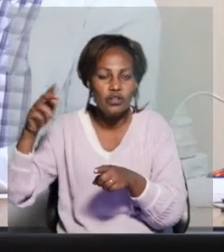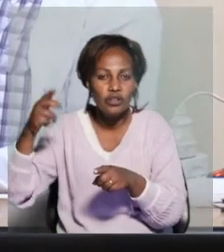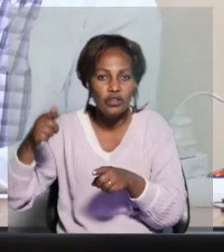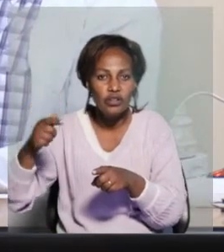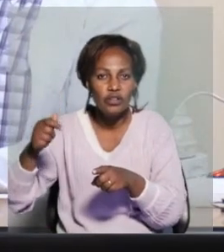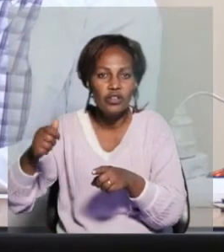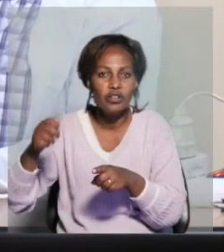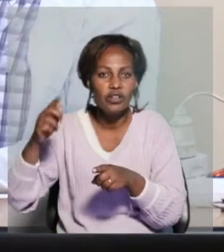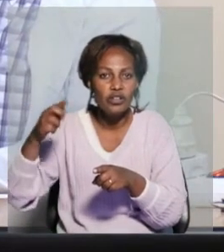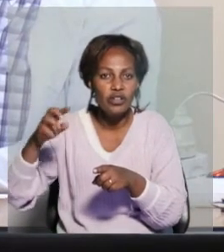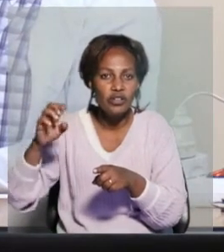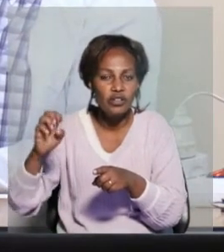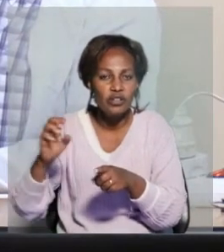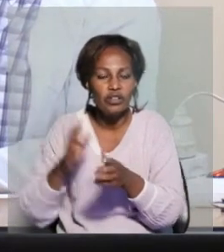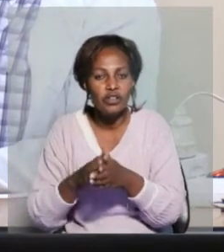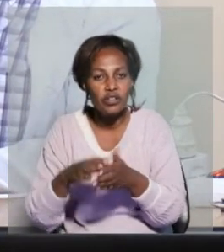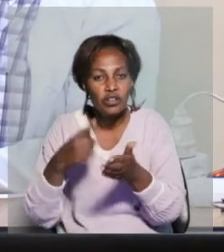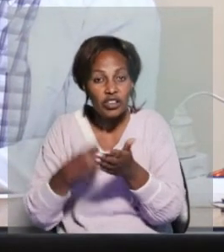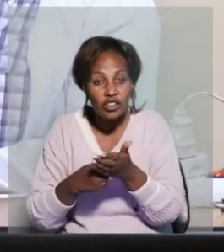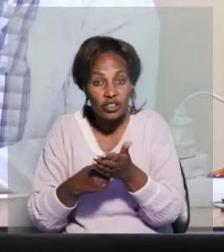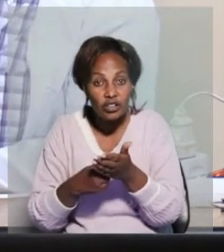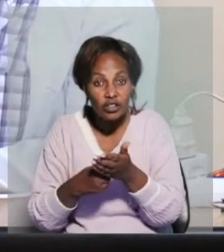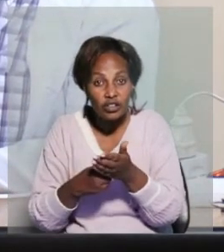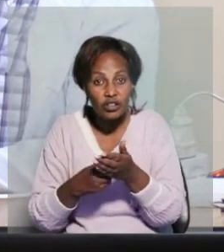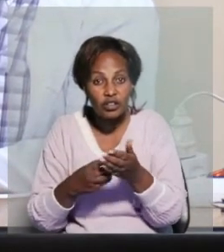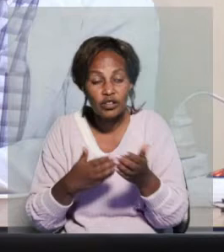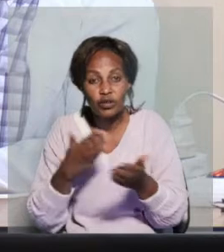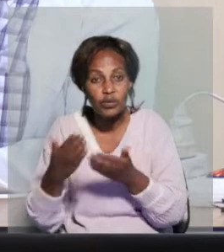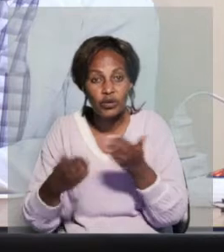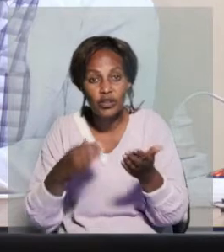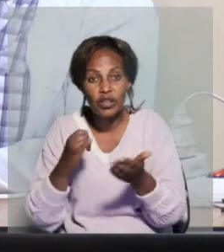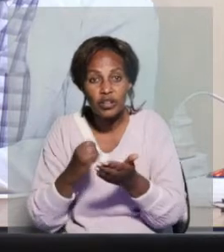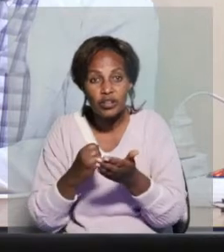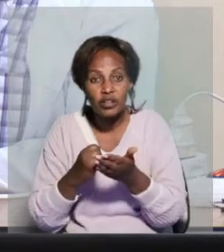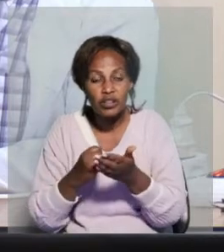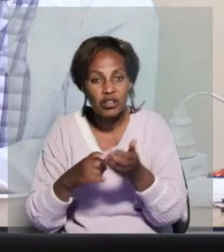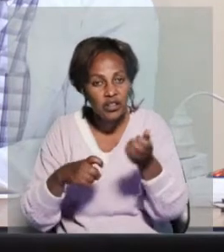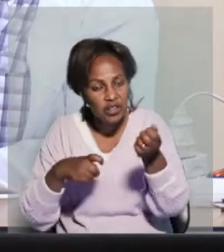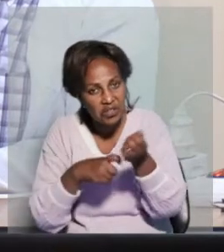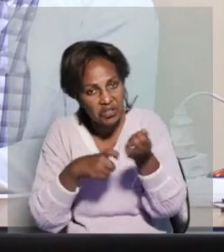difference. It serves us like a dry cell,